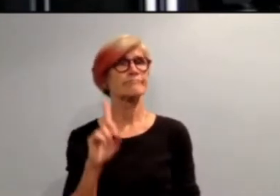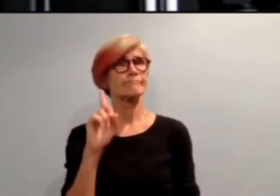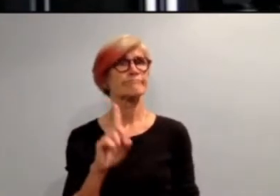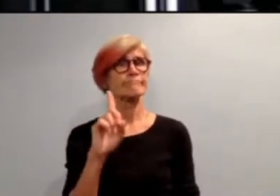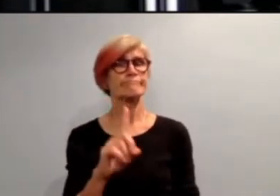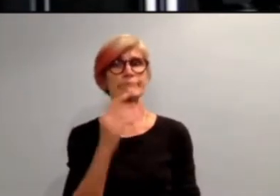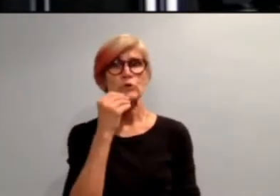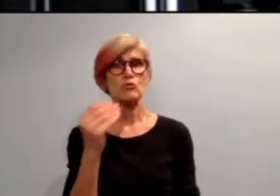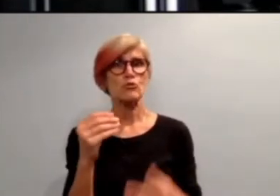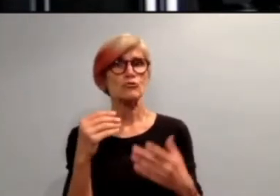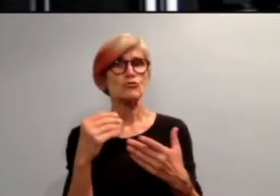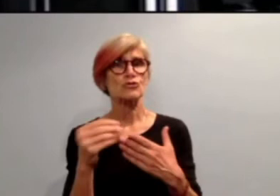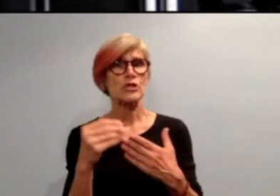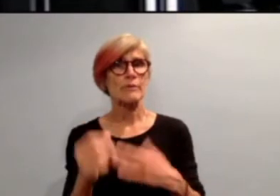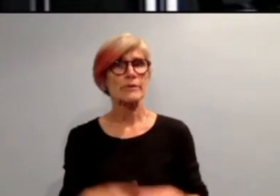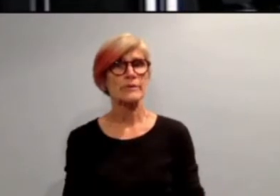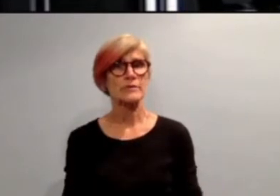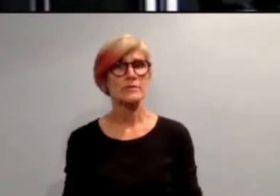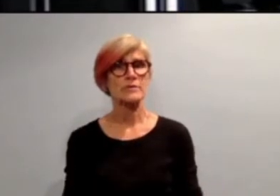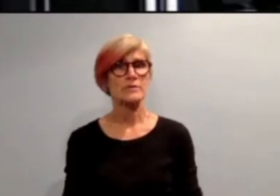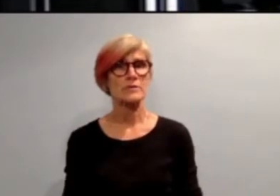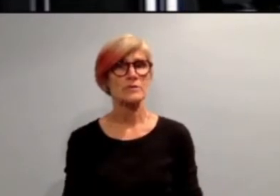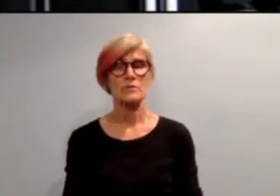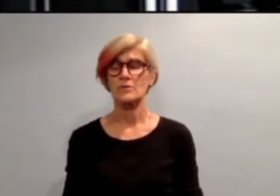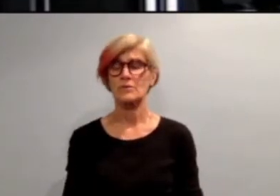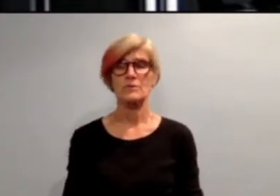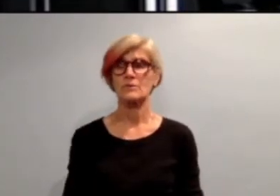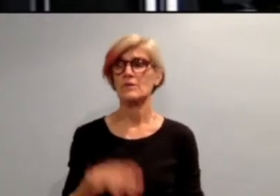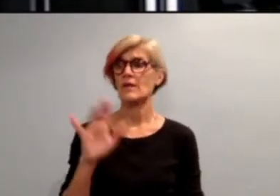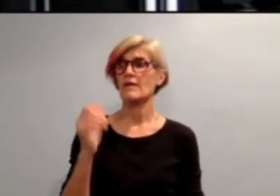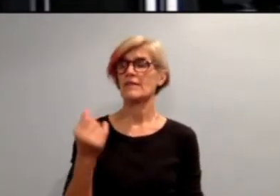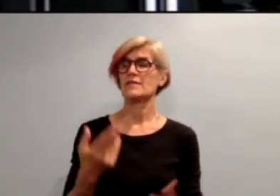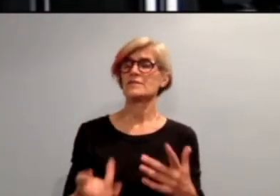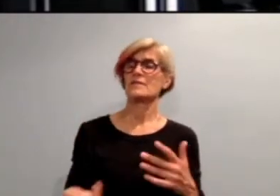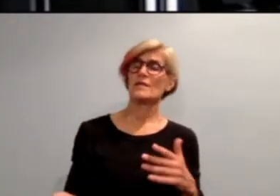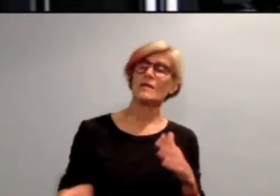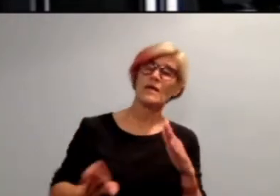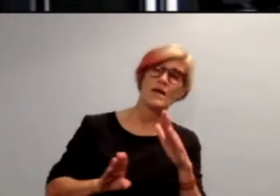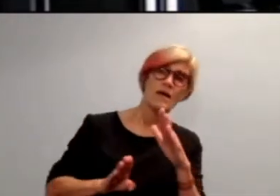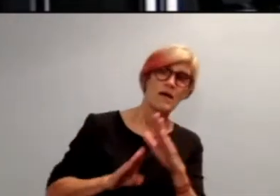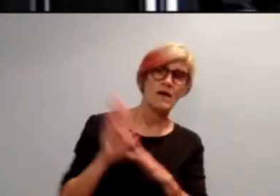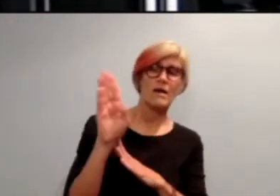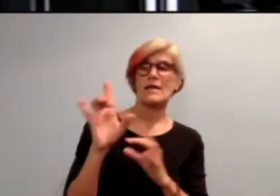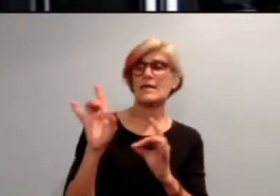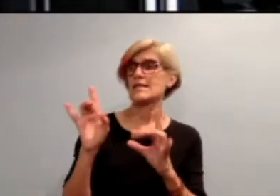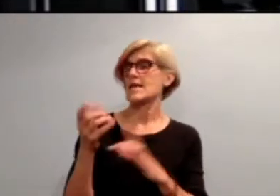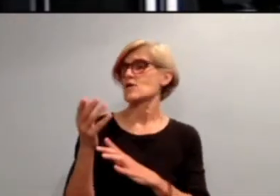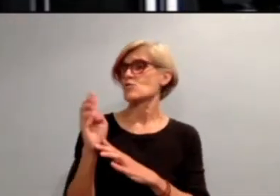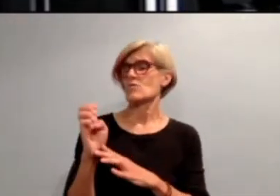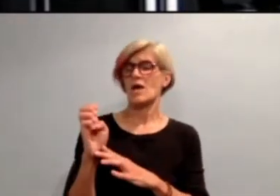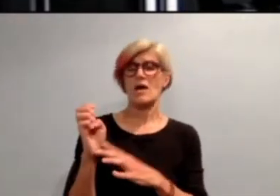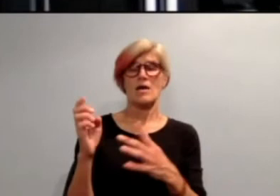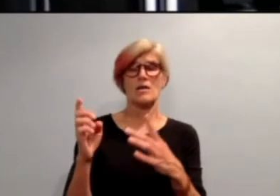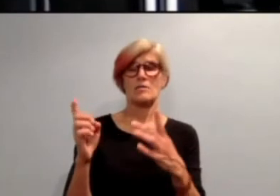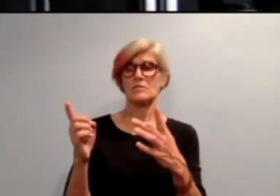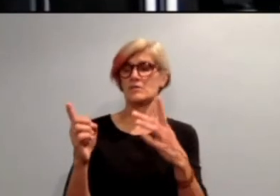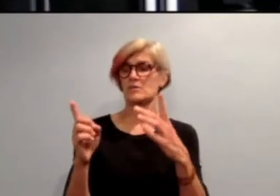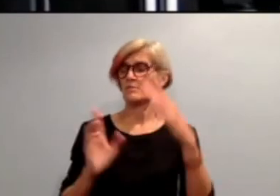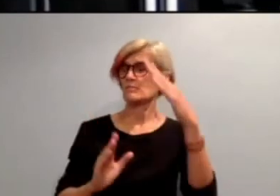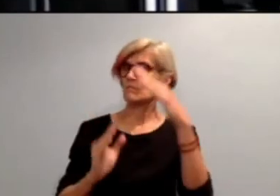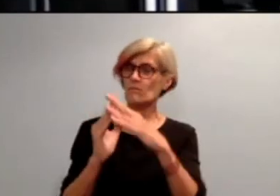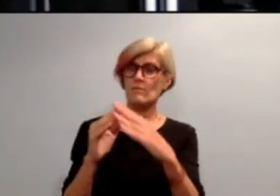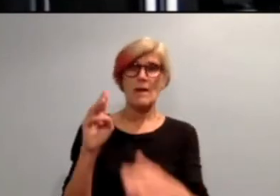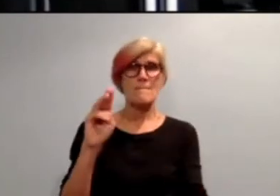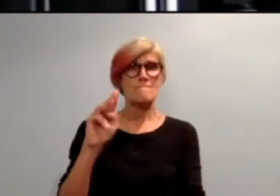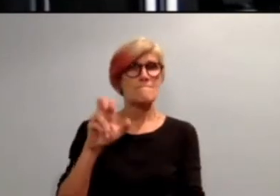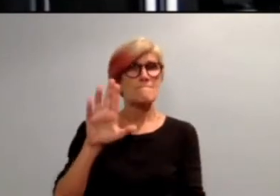store. These surges in hate crimes reached a terrifying moment on March 16th, when a gunman